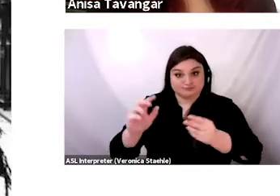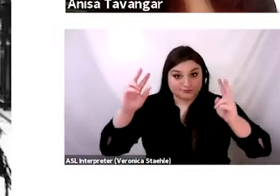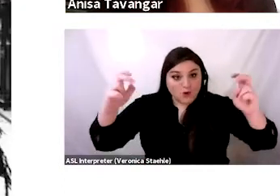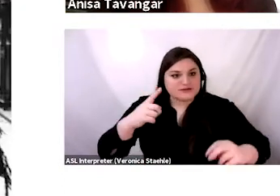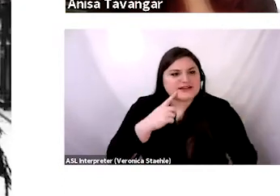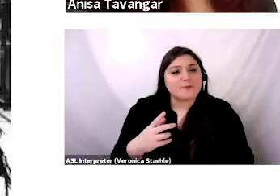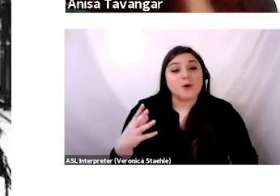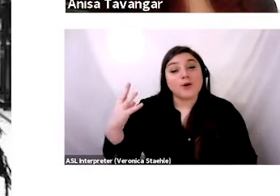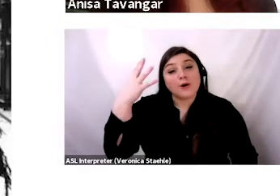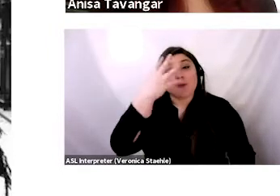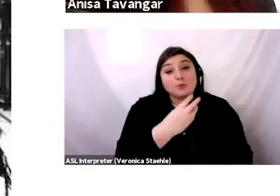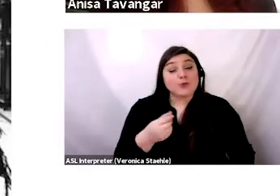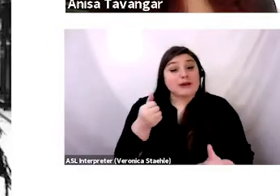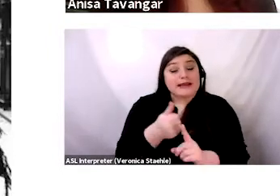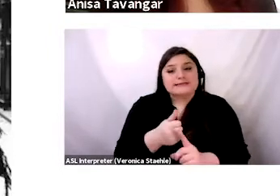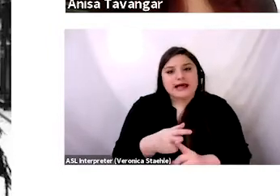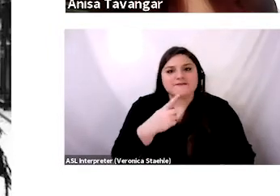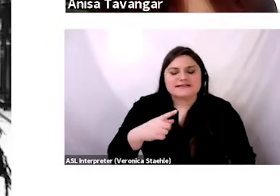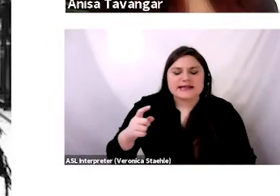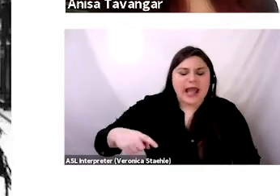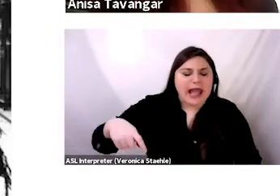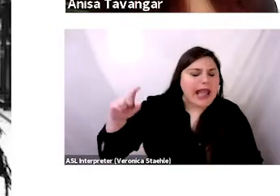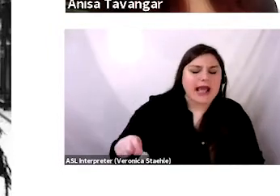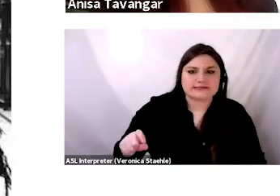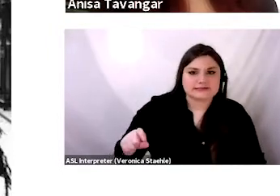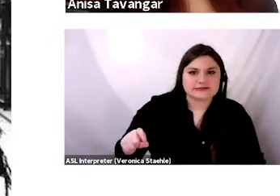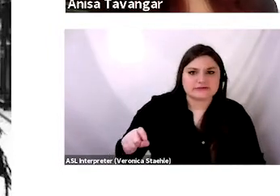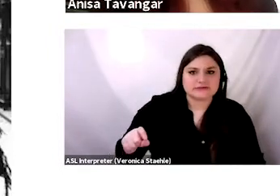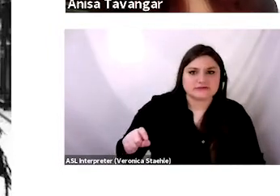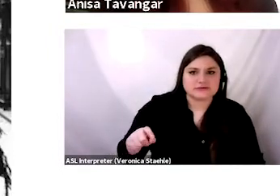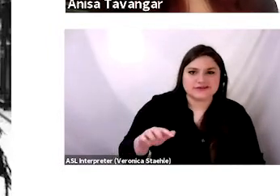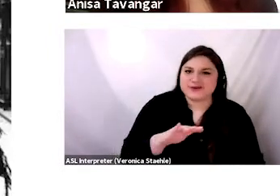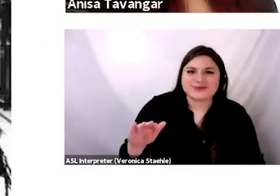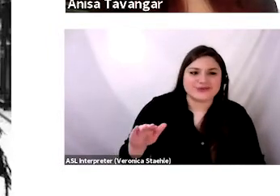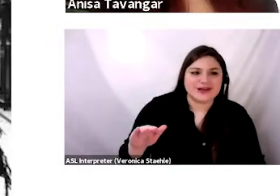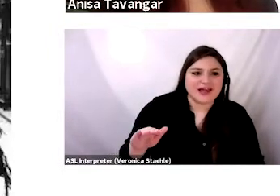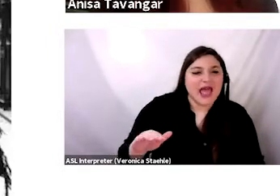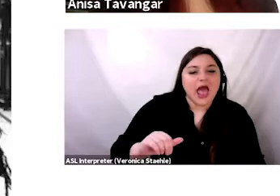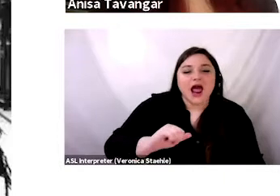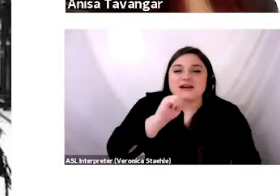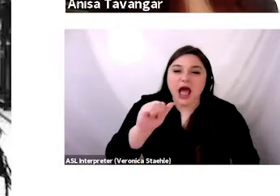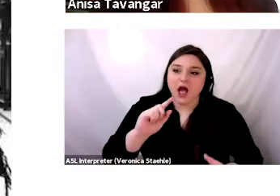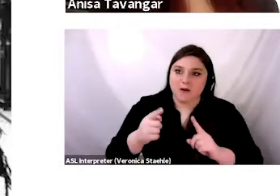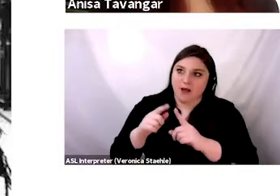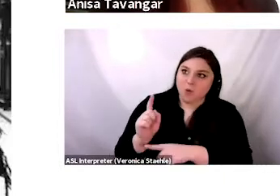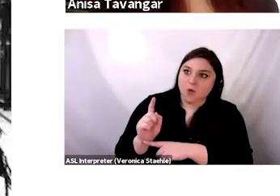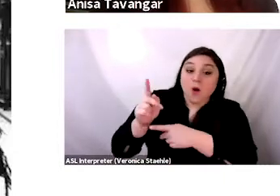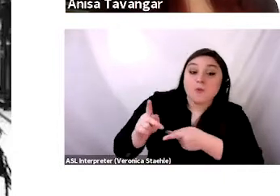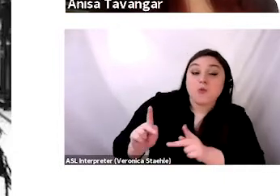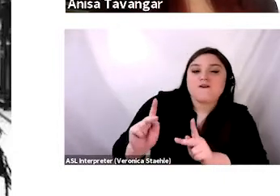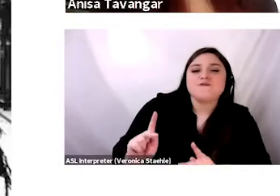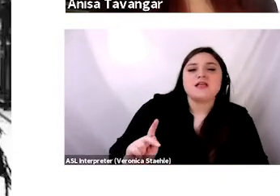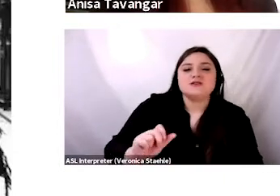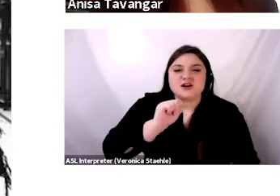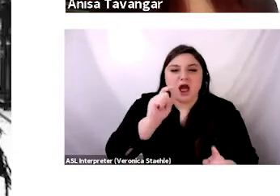think of beauty as an absolute necessity. I don't think it's a privilege or an indulgence. It's not even a quest. I think it's almost